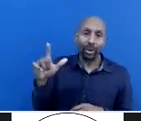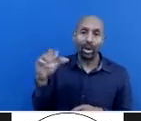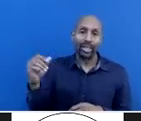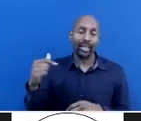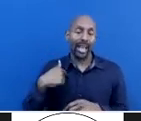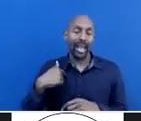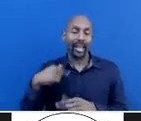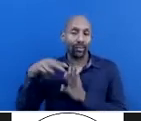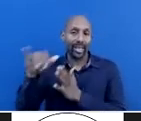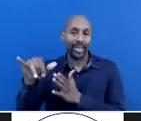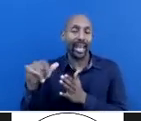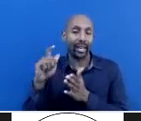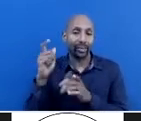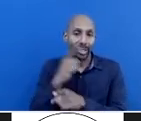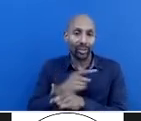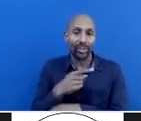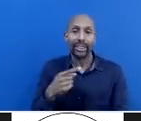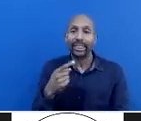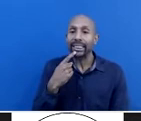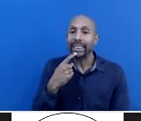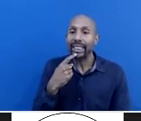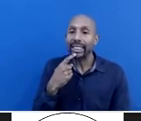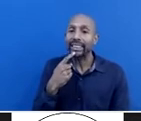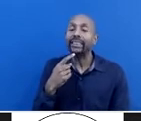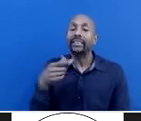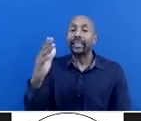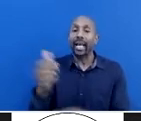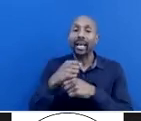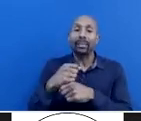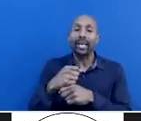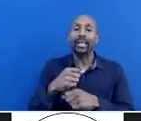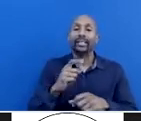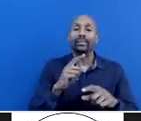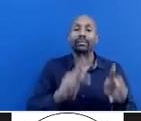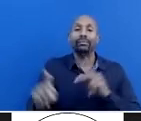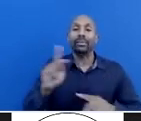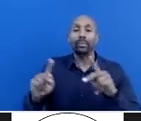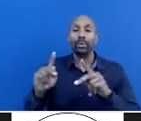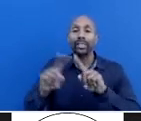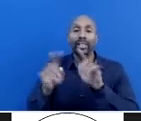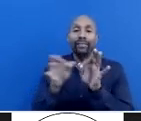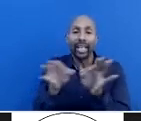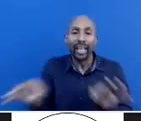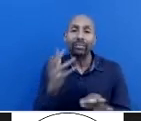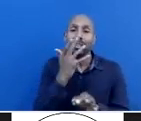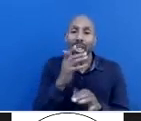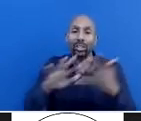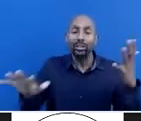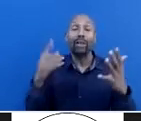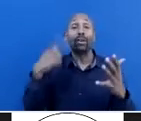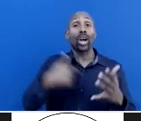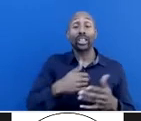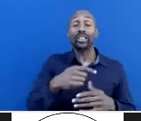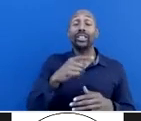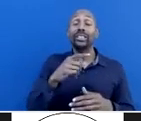African scholars was making his commentary on this verse, his name is Sheikh Ibrahim Yas, he said that the meaning of to know in